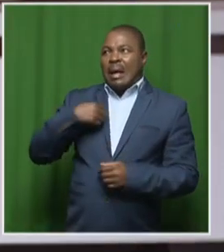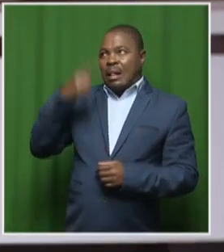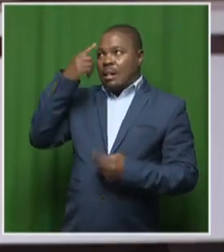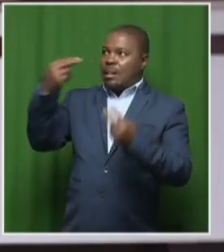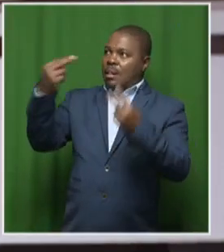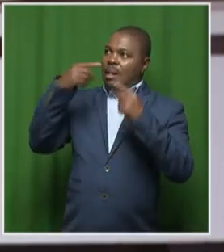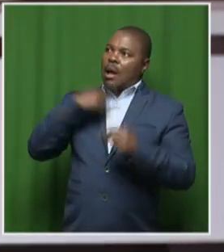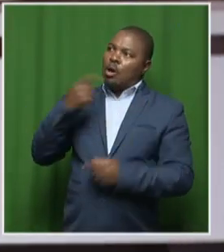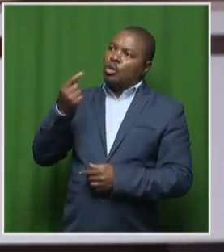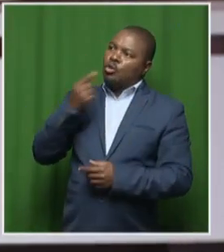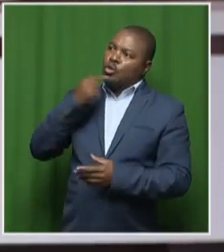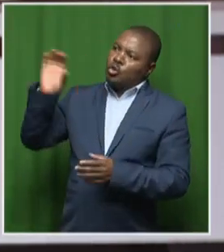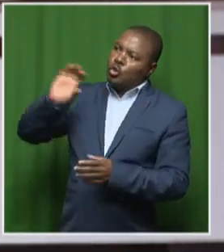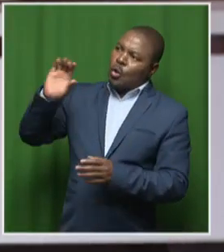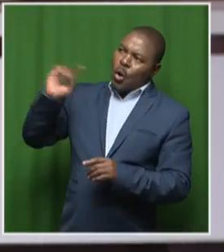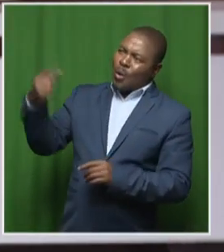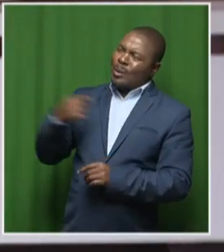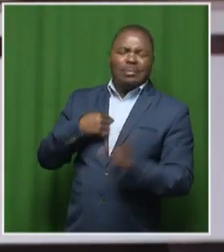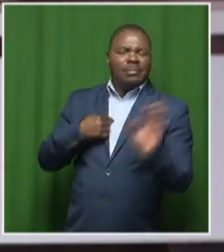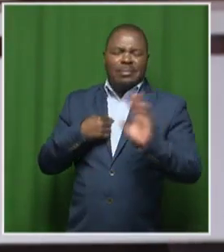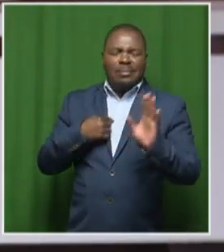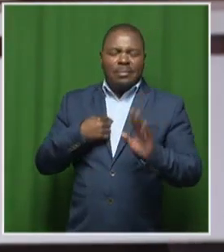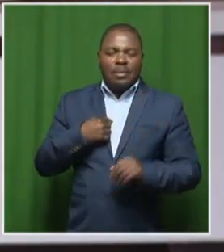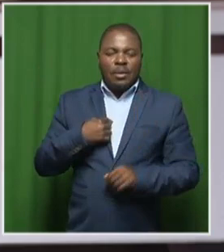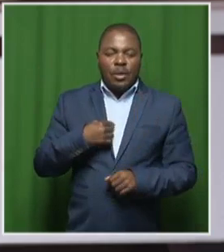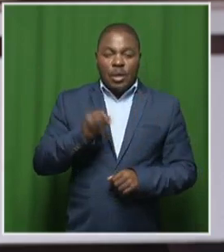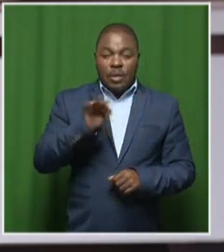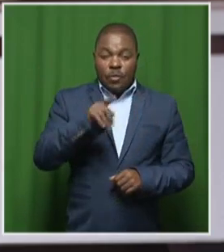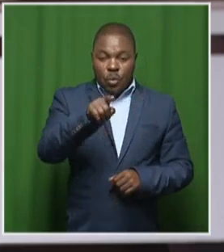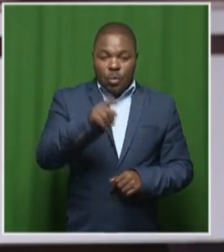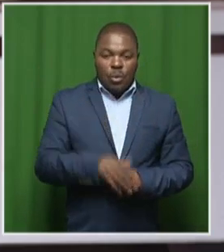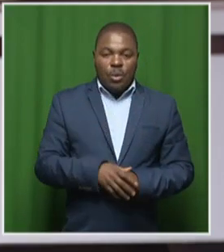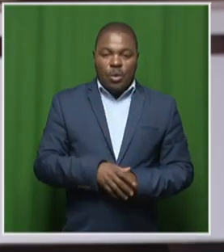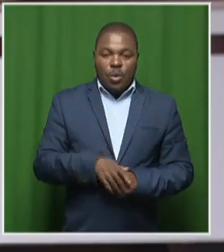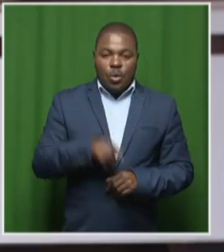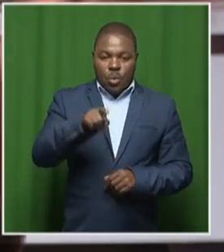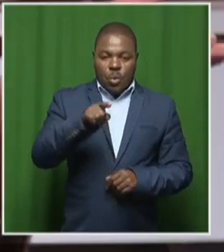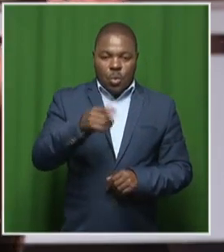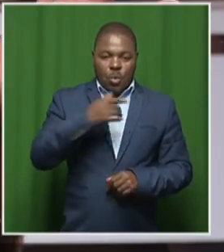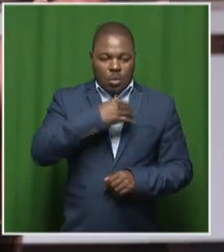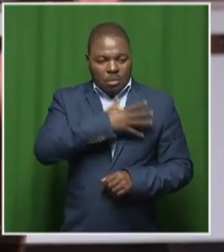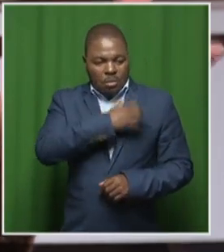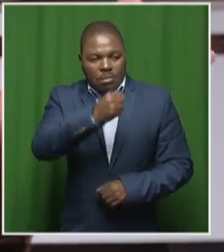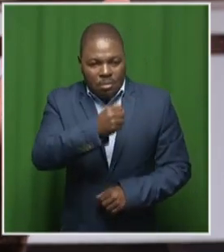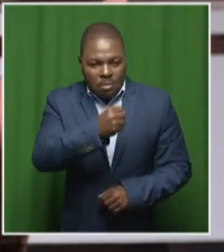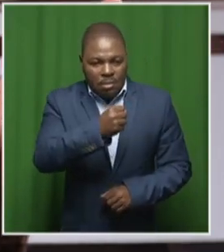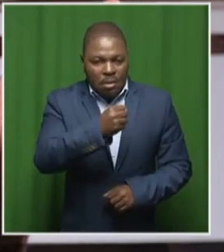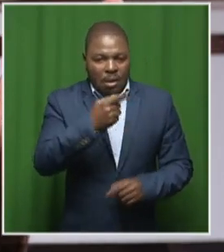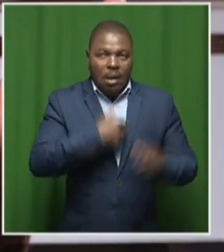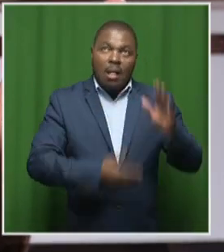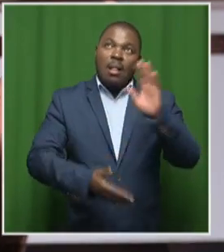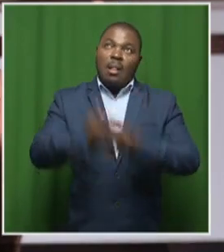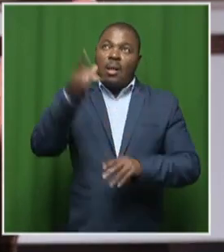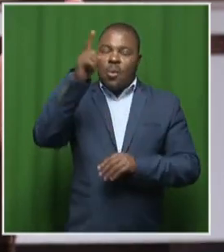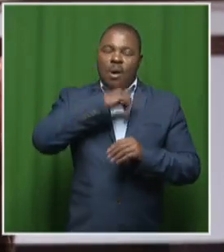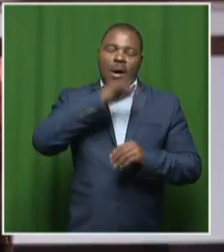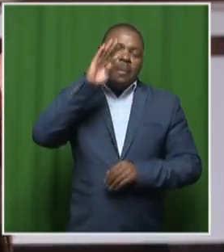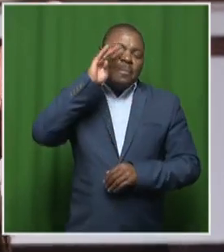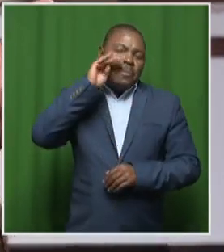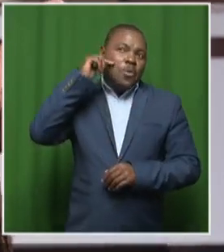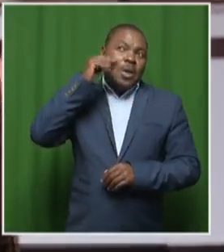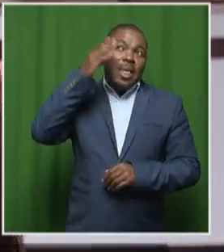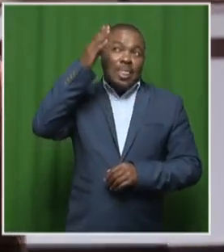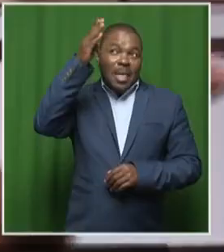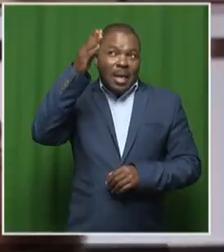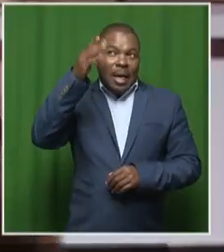The idea is for you, if you take me to the moon, you kidnap me, and then when I get to the moon, there's no salt. So to use whatever